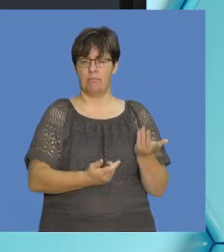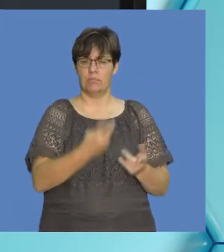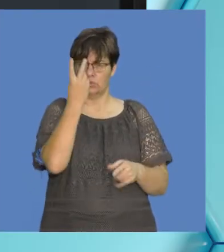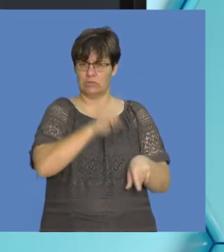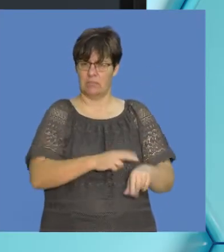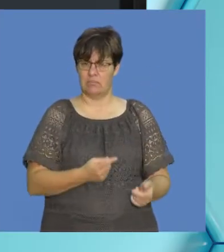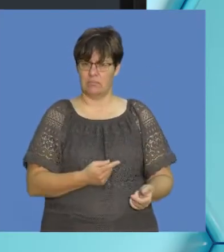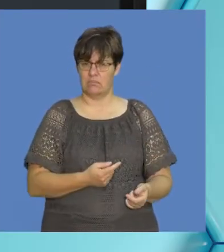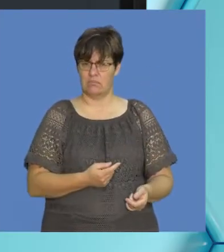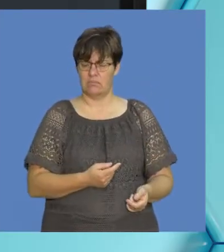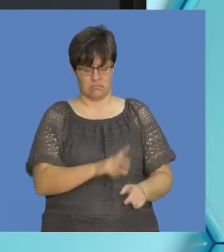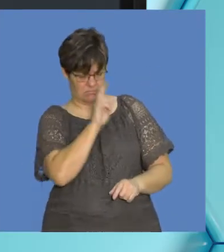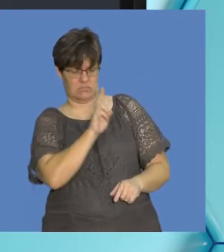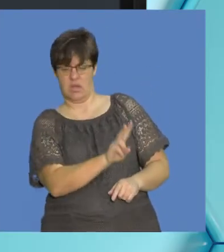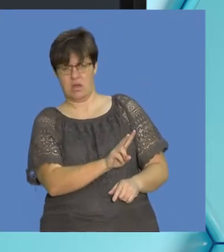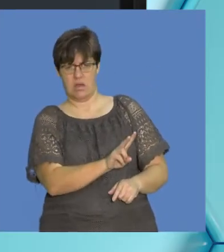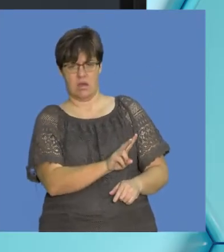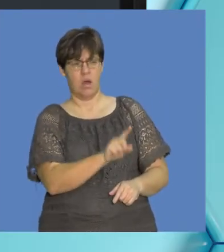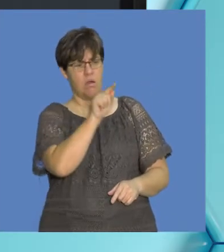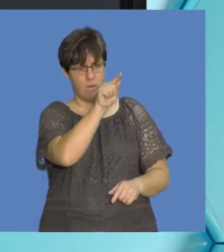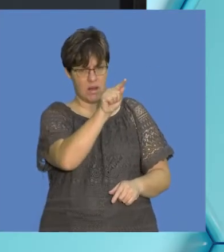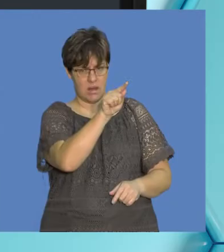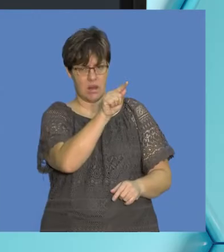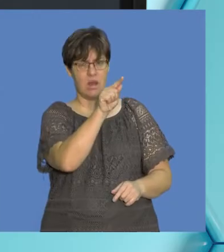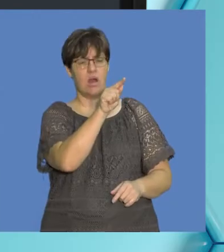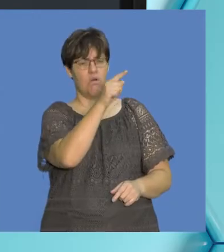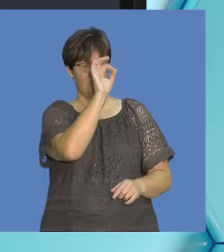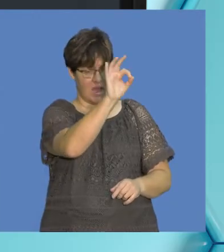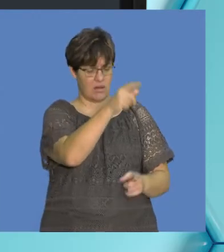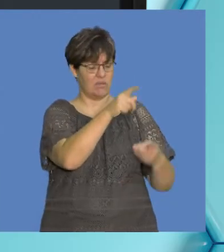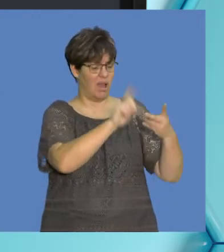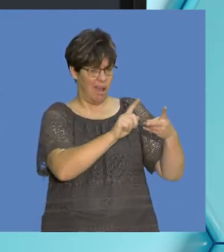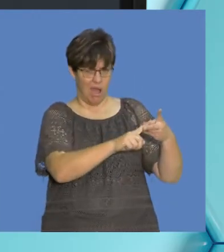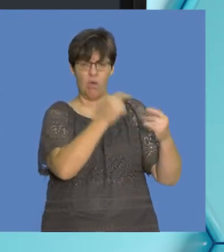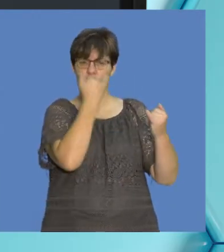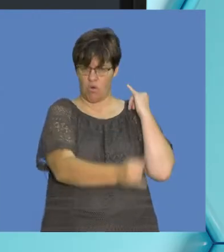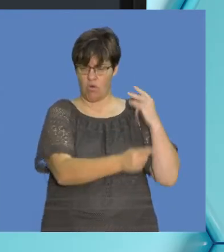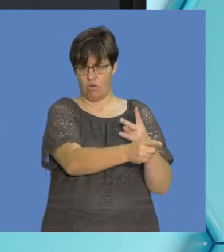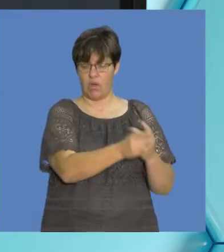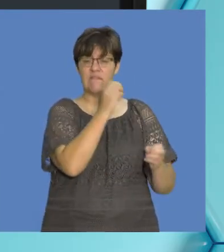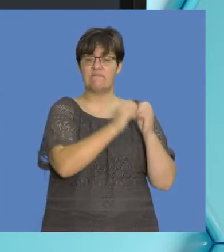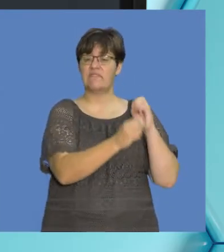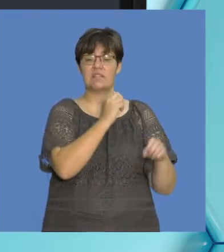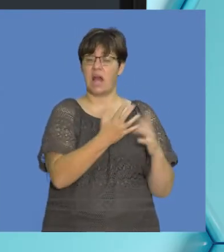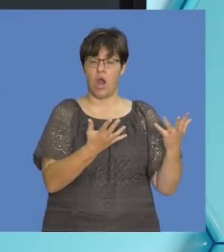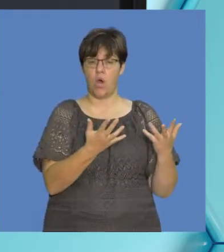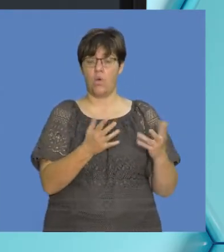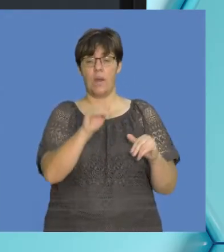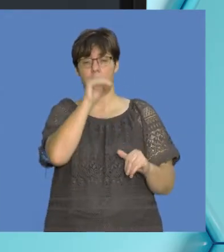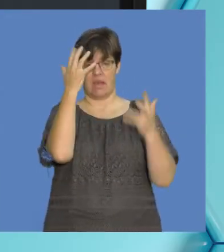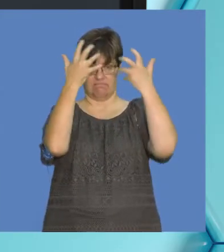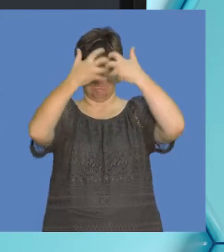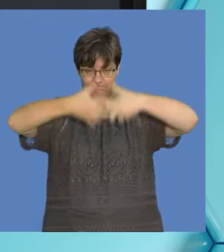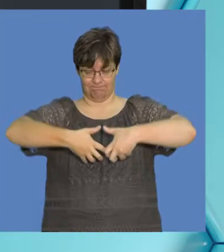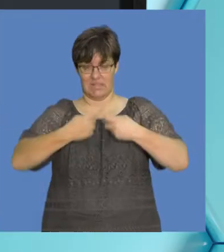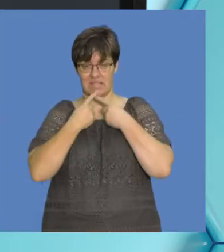times. Clearly you can see the one debit is incorrect. How will you correct it? In your bank reconciliation statement, you'll